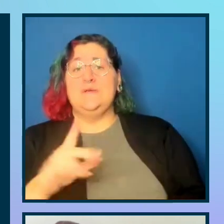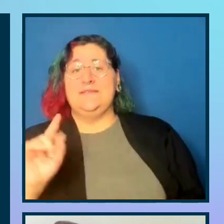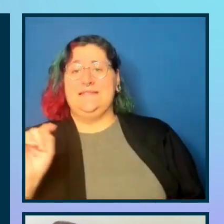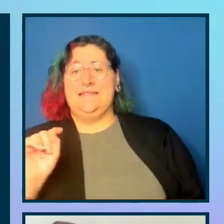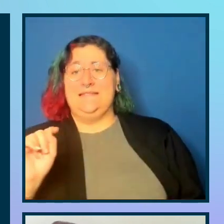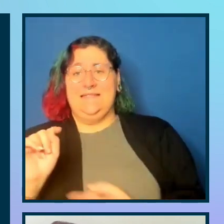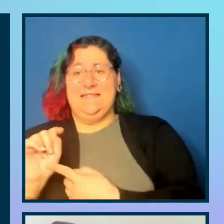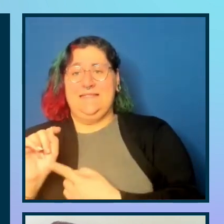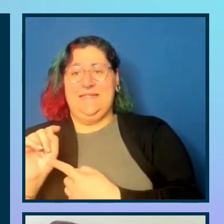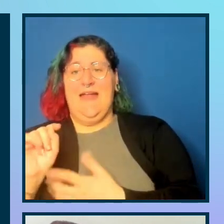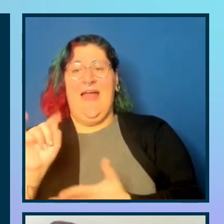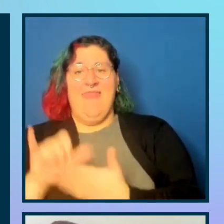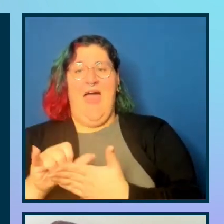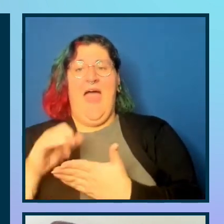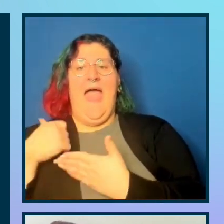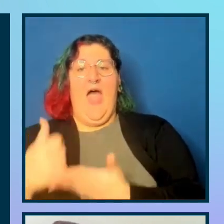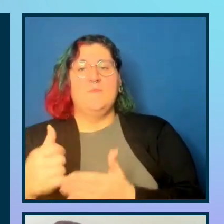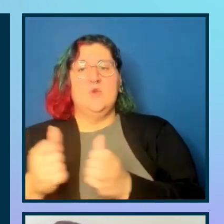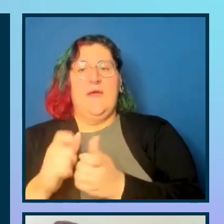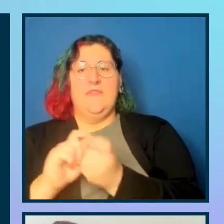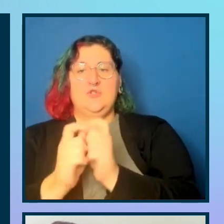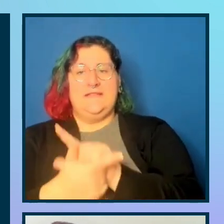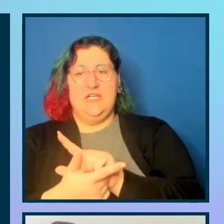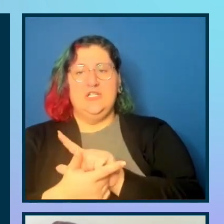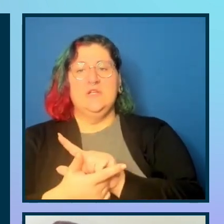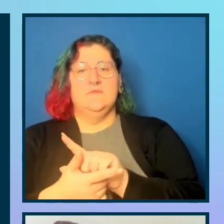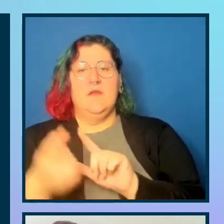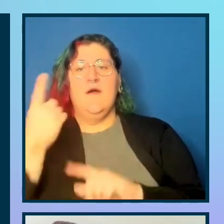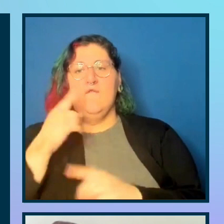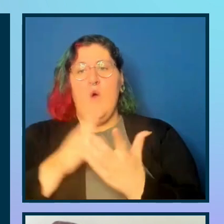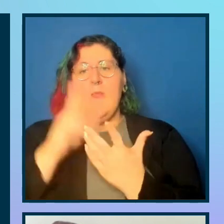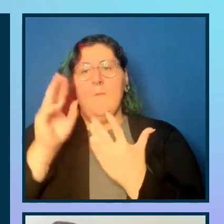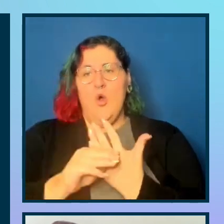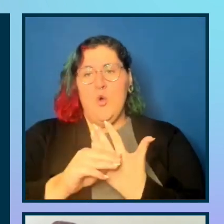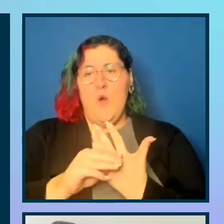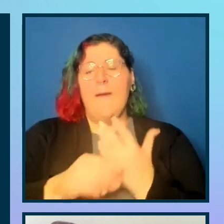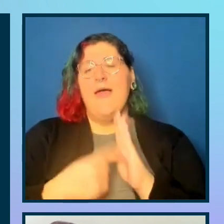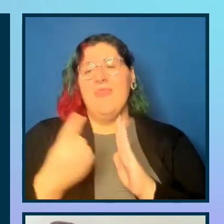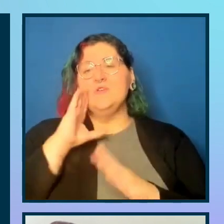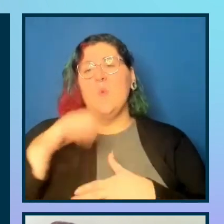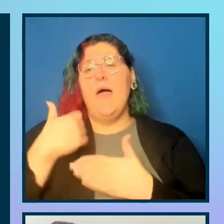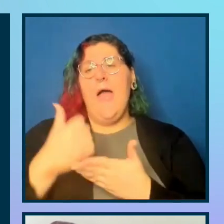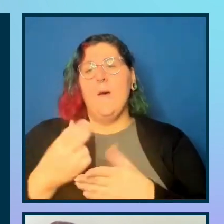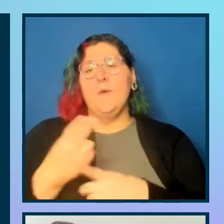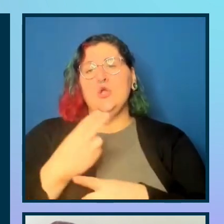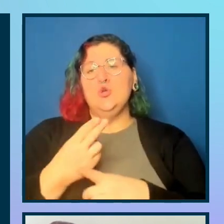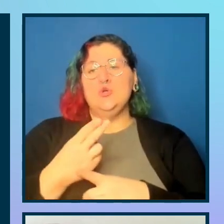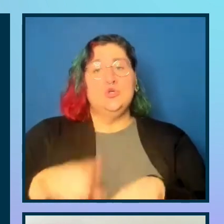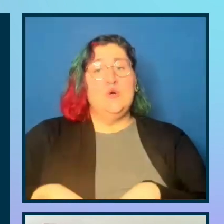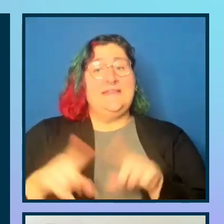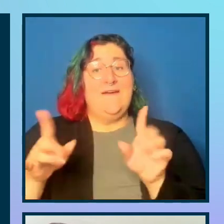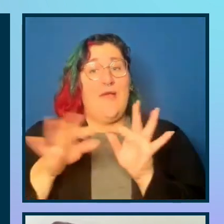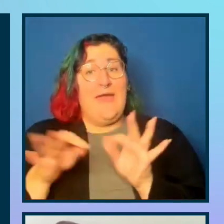a localized value. So if you've ever used any localization libraries before, or INTL, this helps for users of different nationalities to